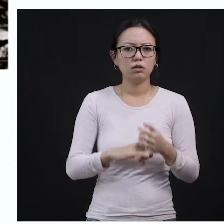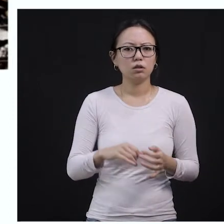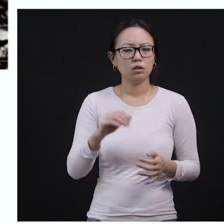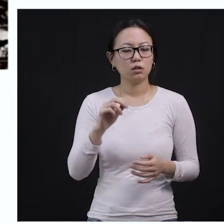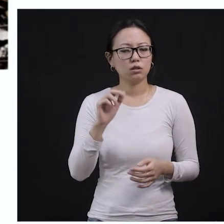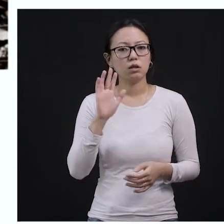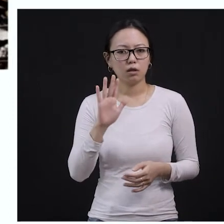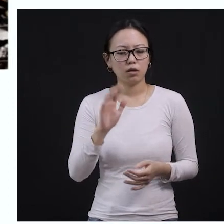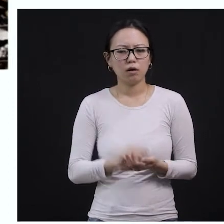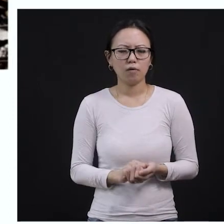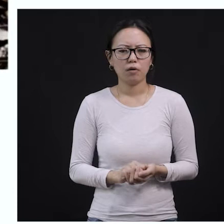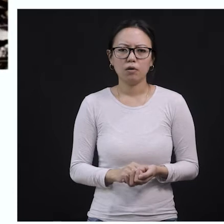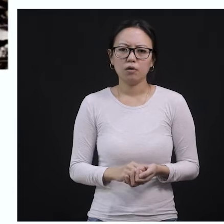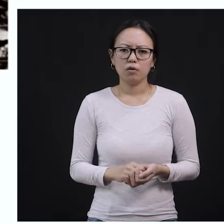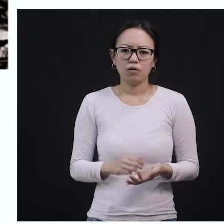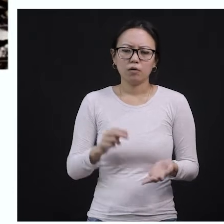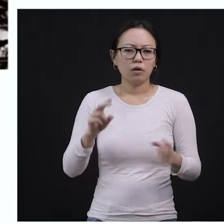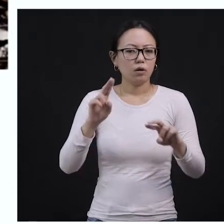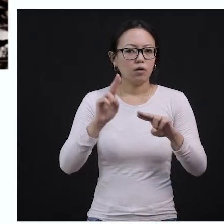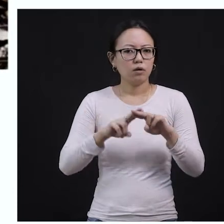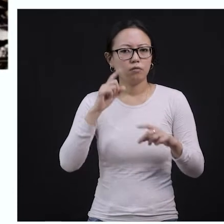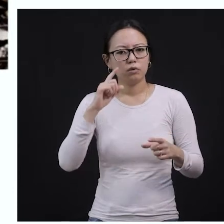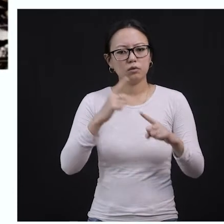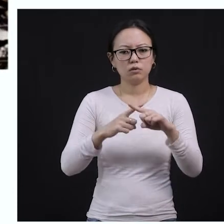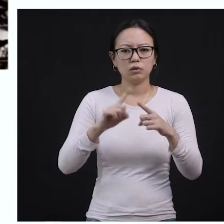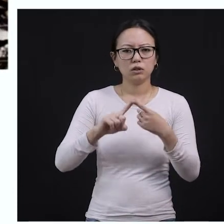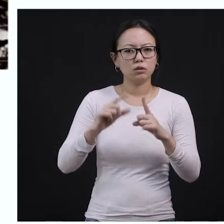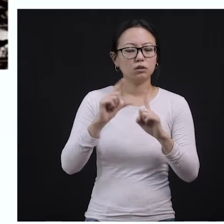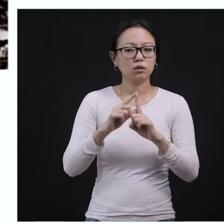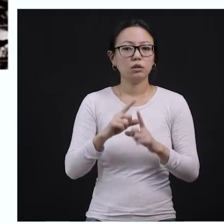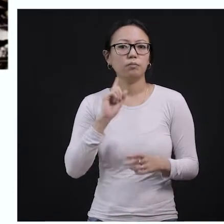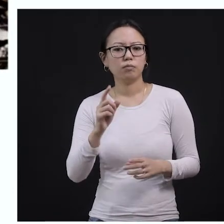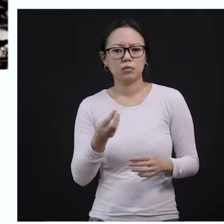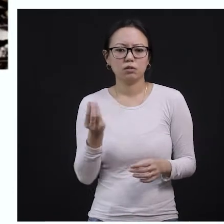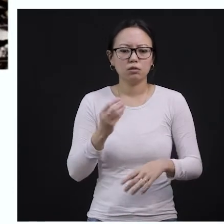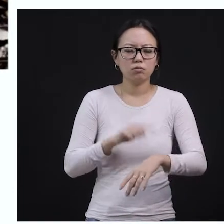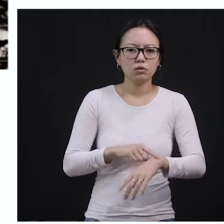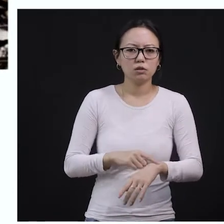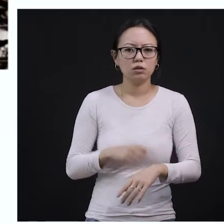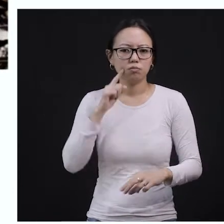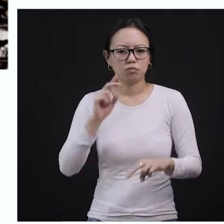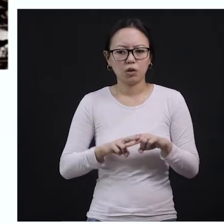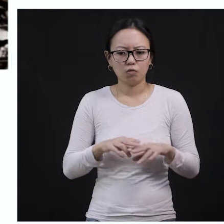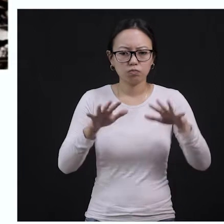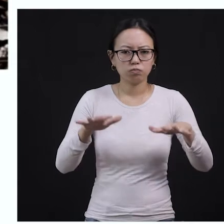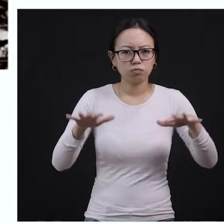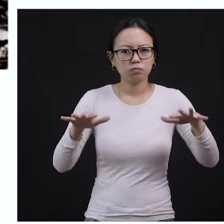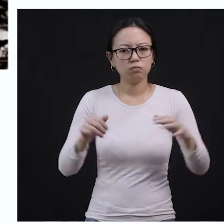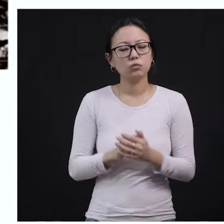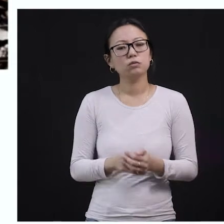these tectonic plates. So whenever there is movement, it causes vibration underground and it